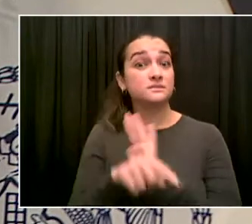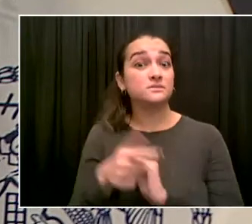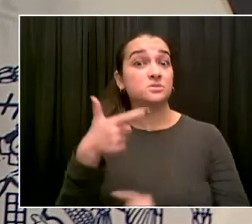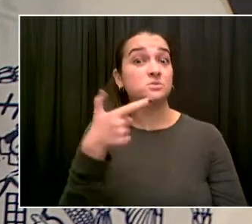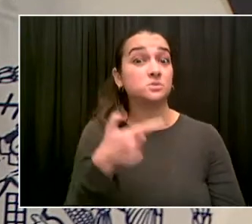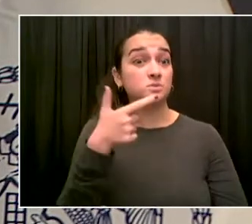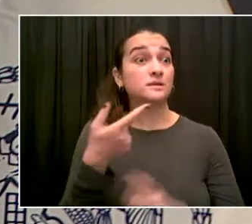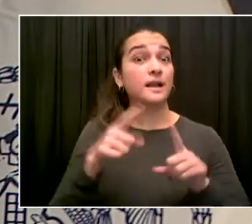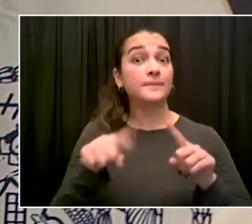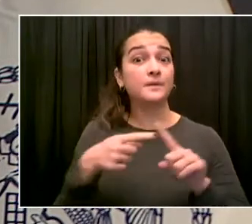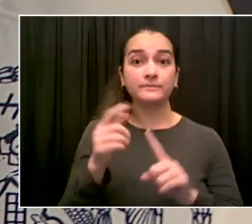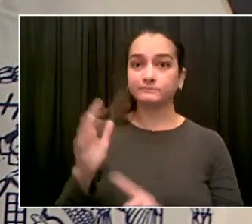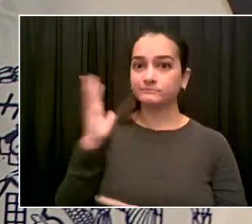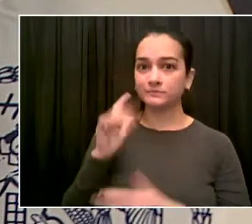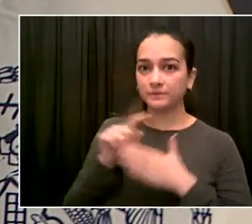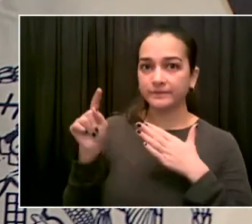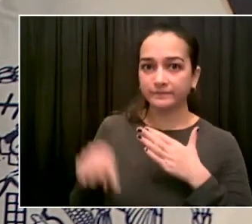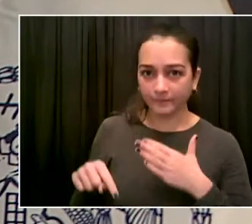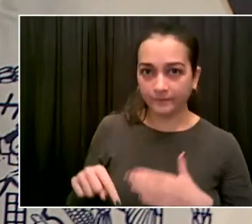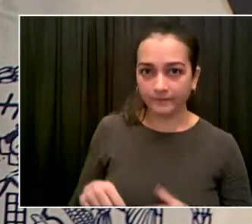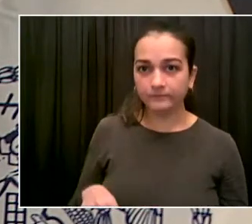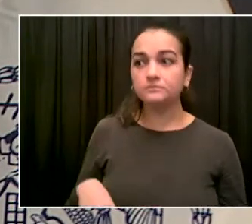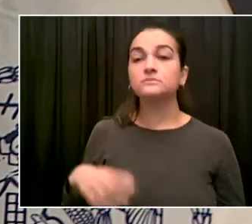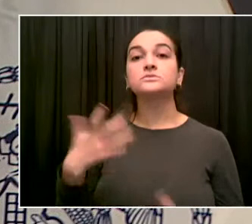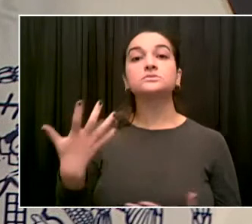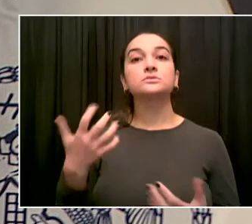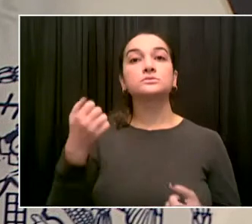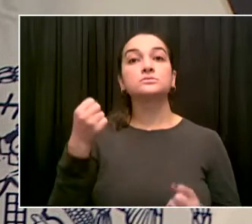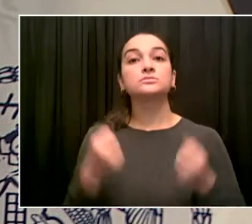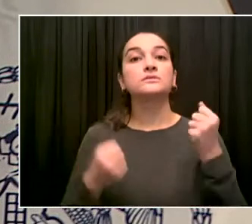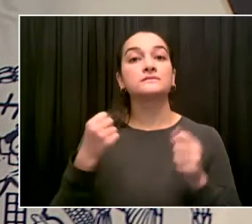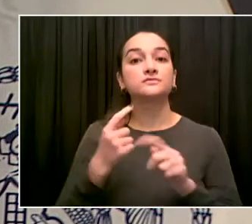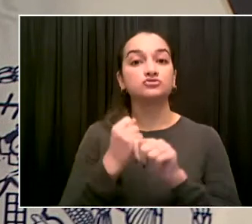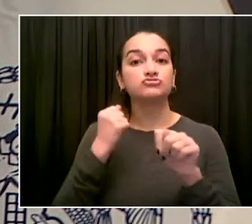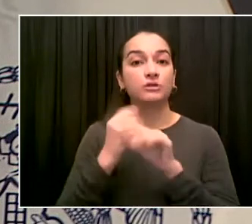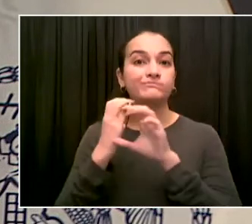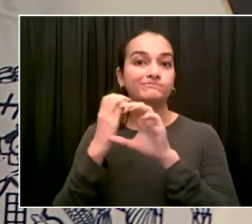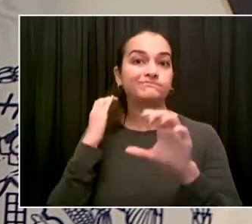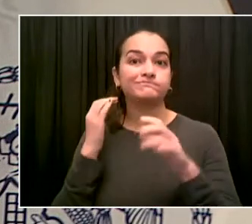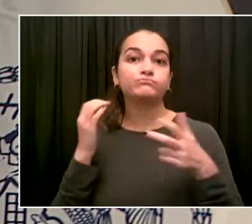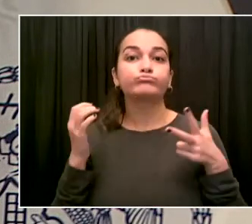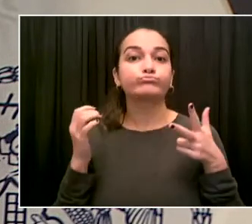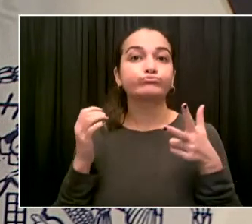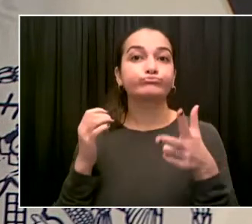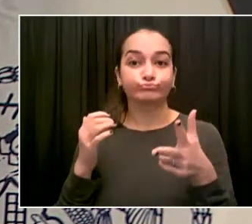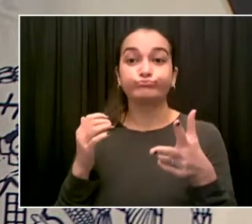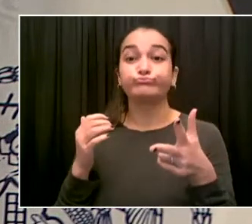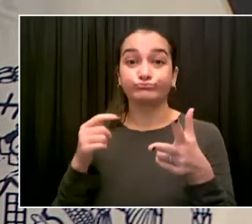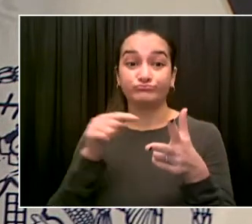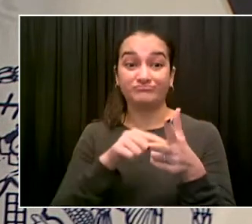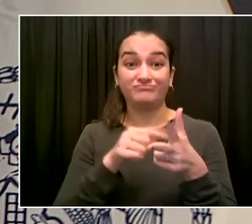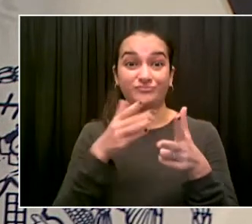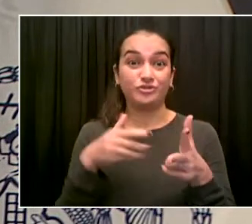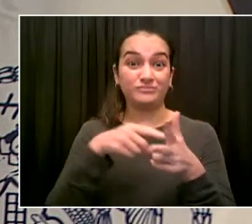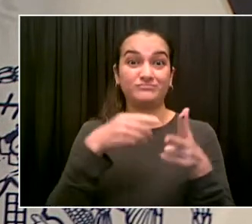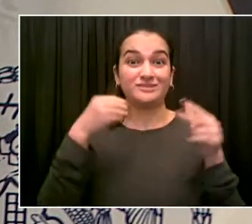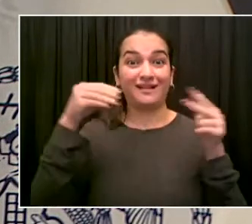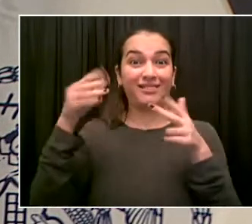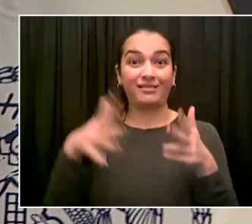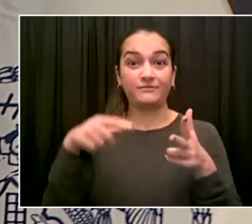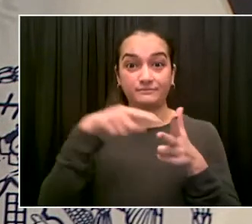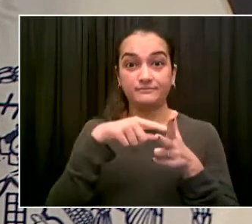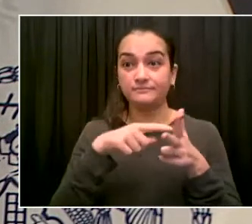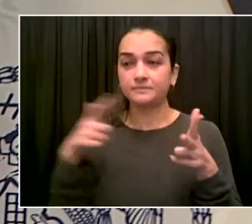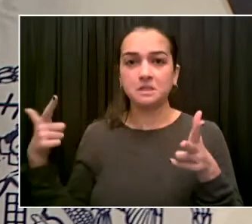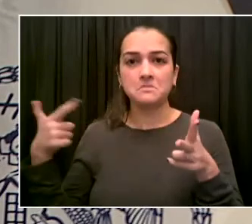his truck. He struck multiple times. He continues to drive the truck approximately 4 blocks where